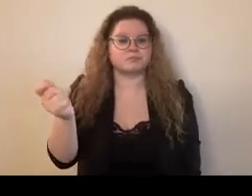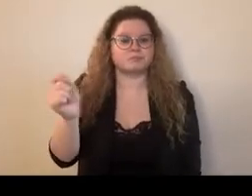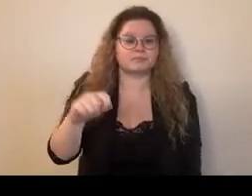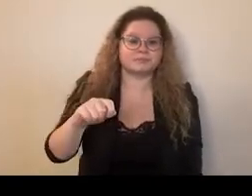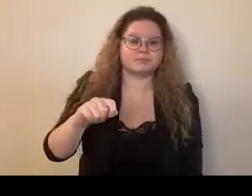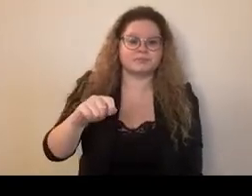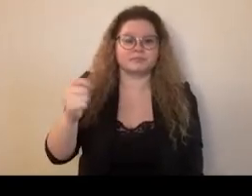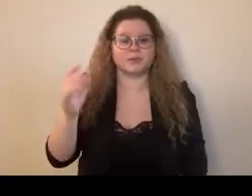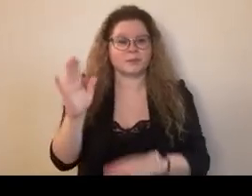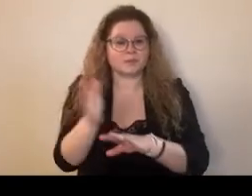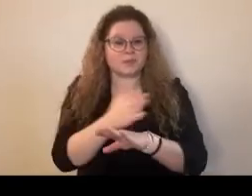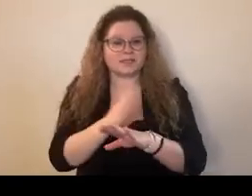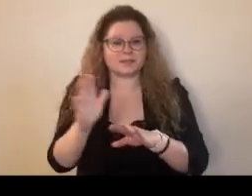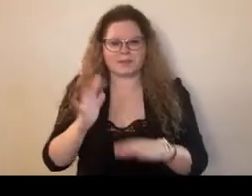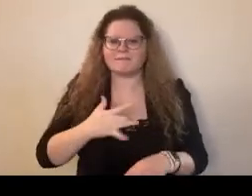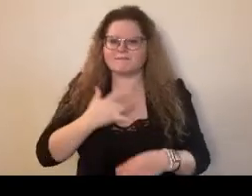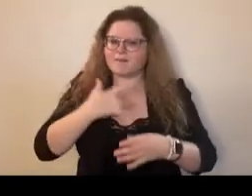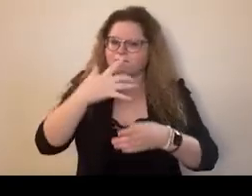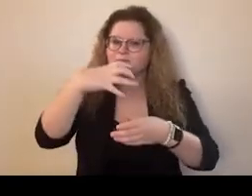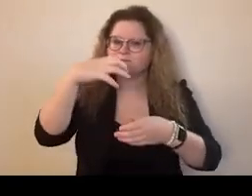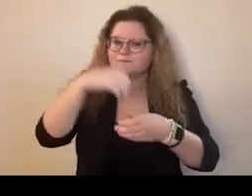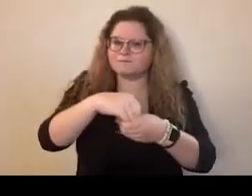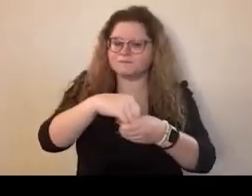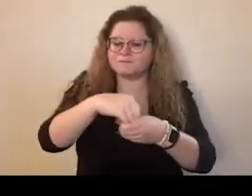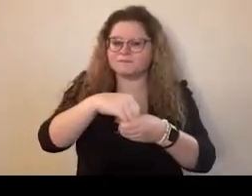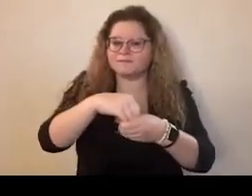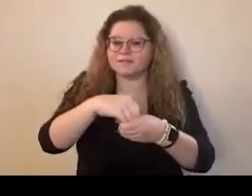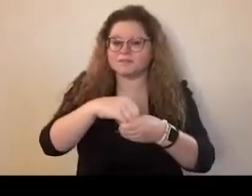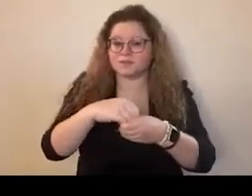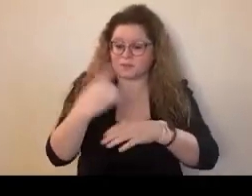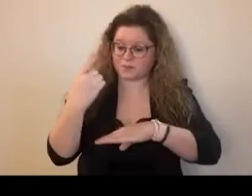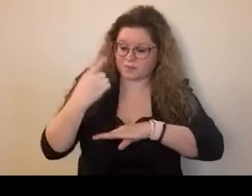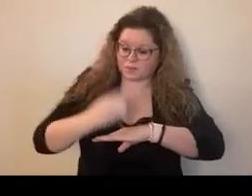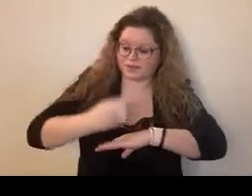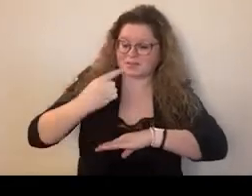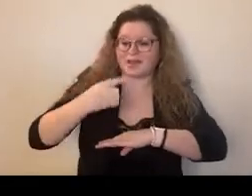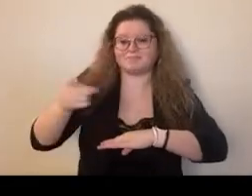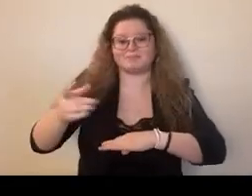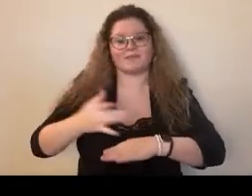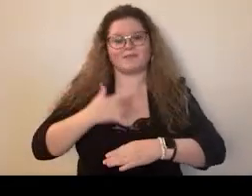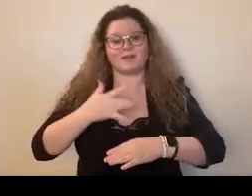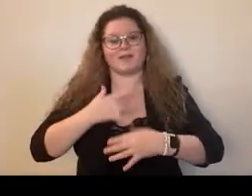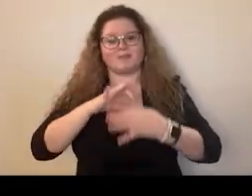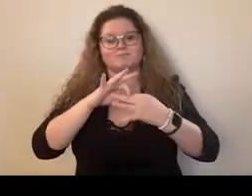something that everyone else was enjoying, and for her on that day it was enough.